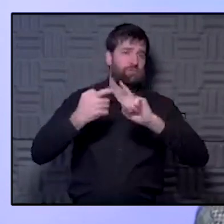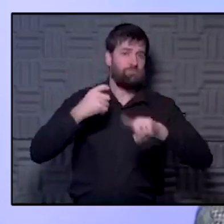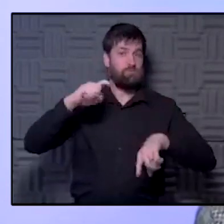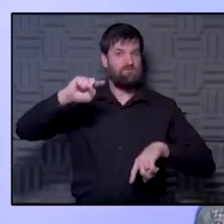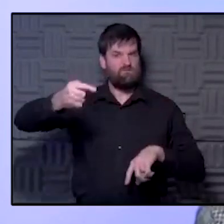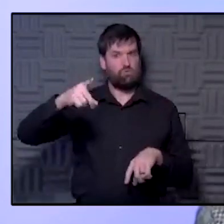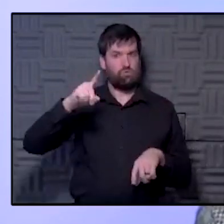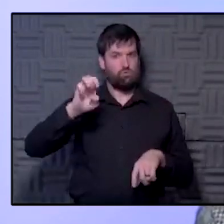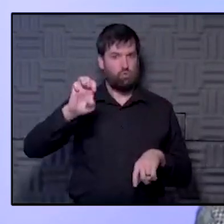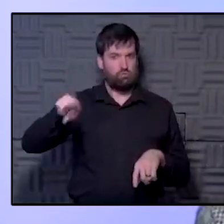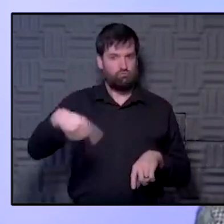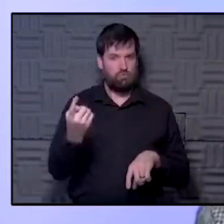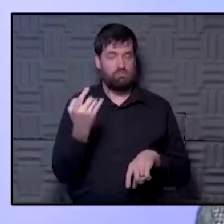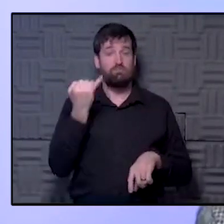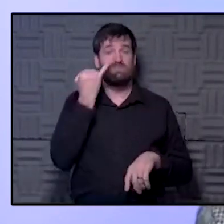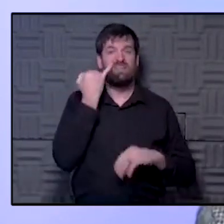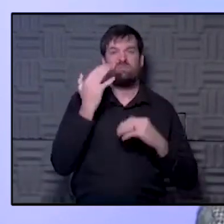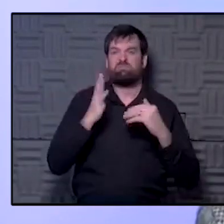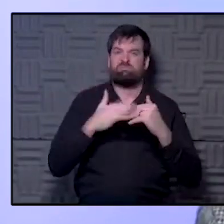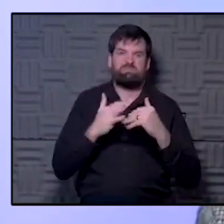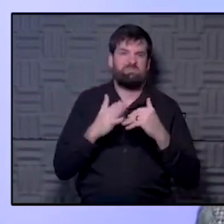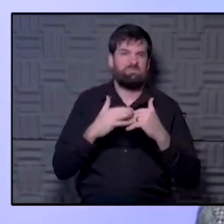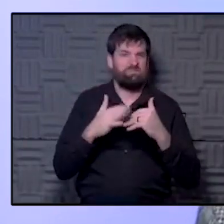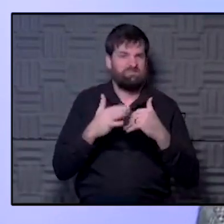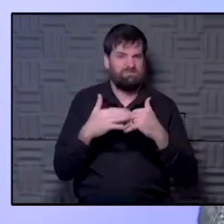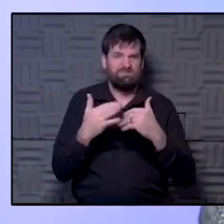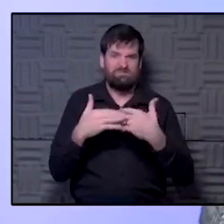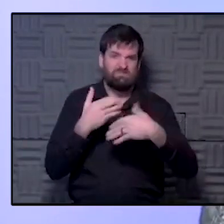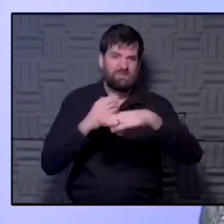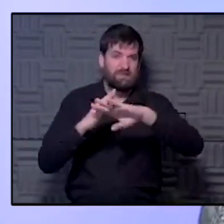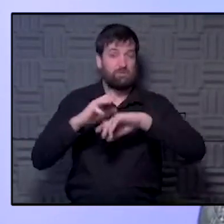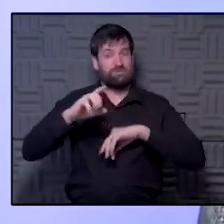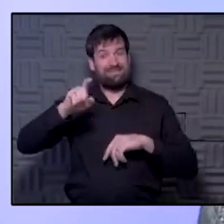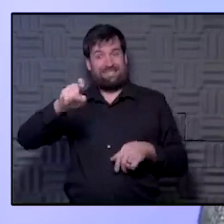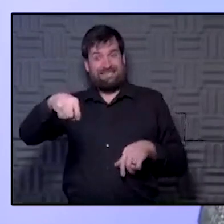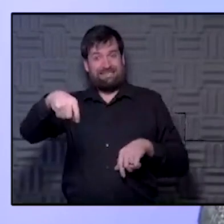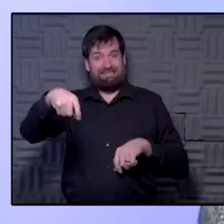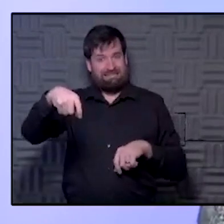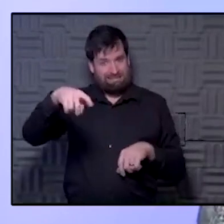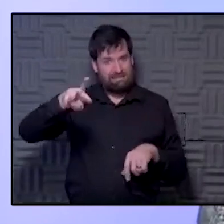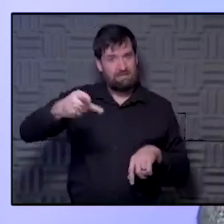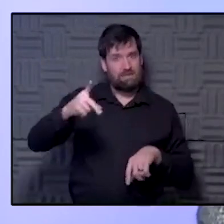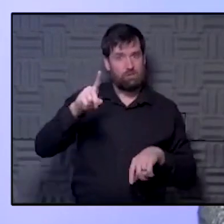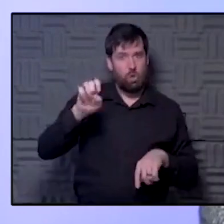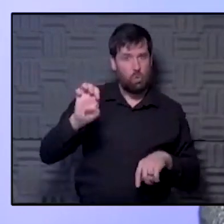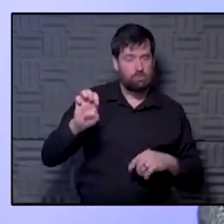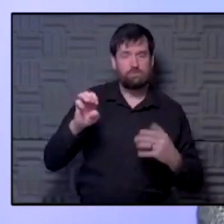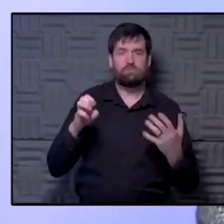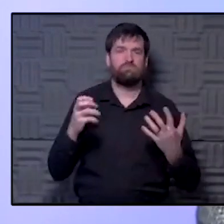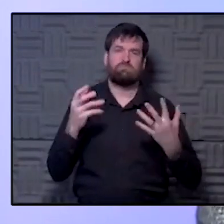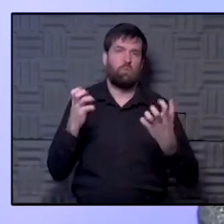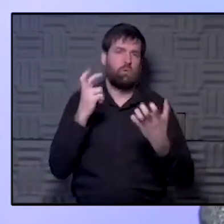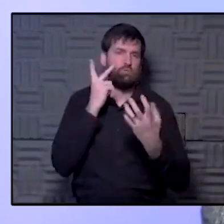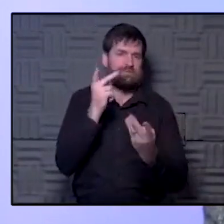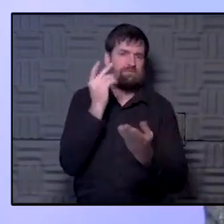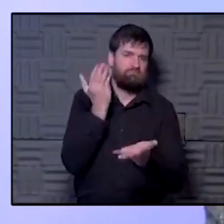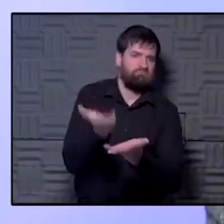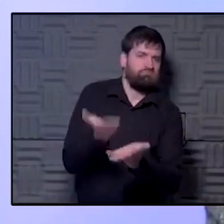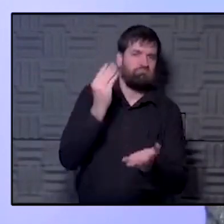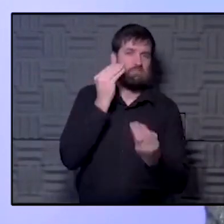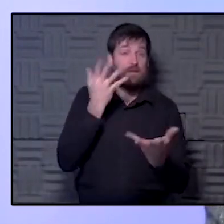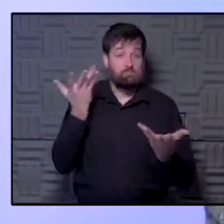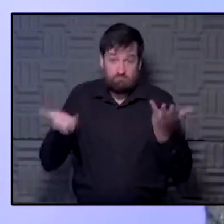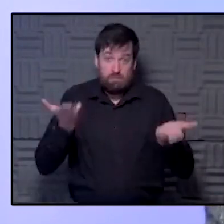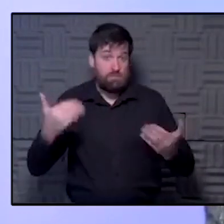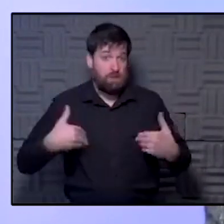dose, because if you get minimal protection and you really need that second dose, I'd like to see that data, and we may have it,